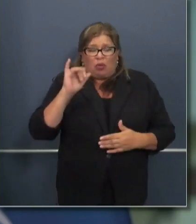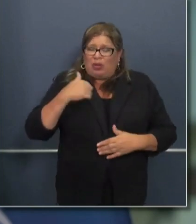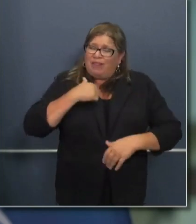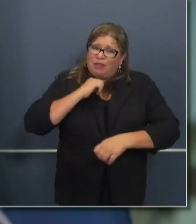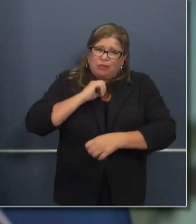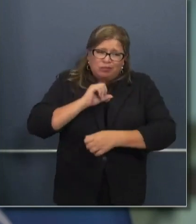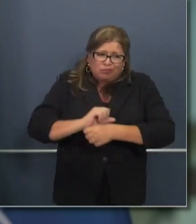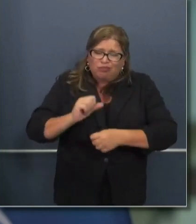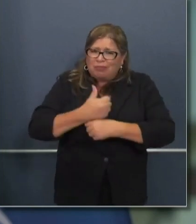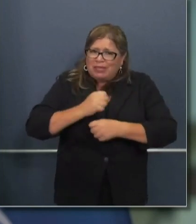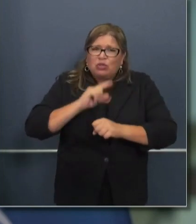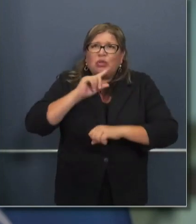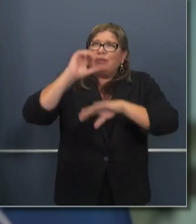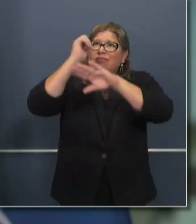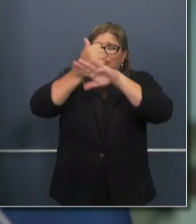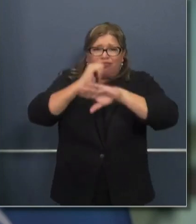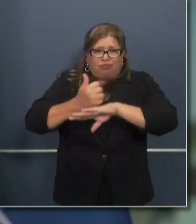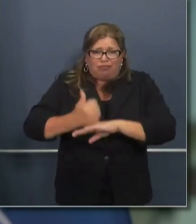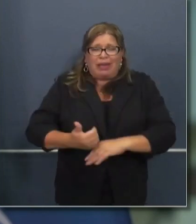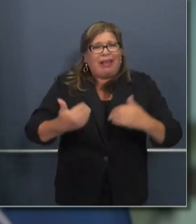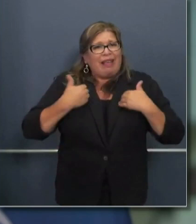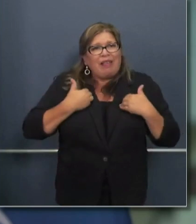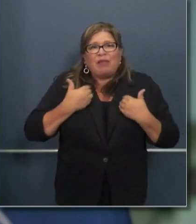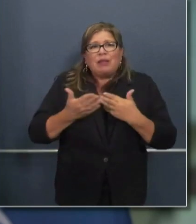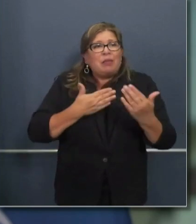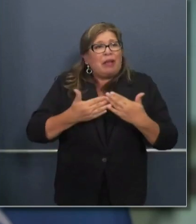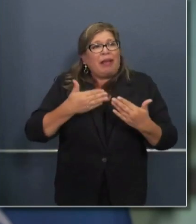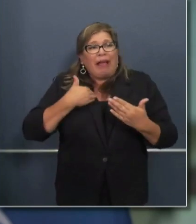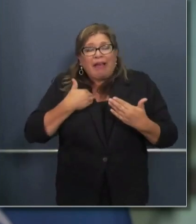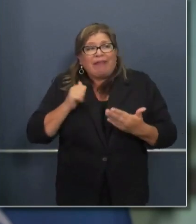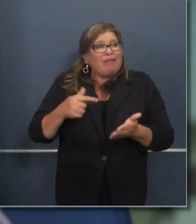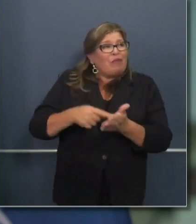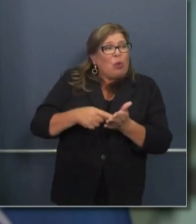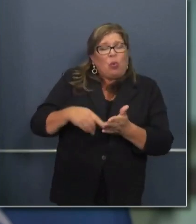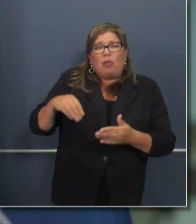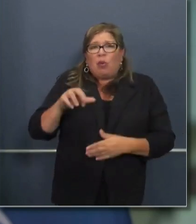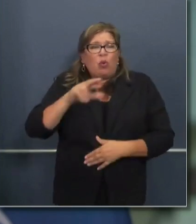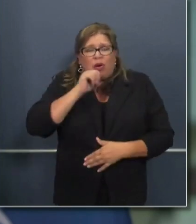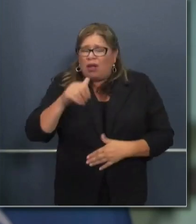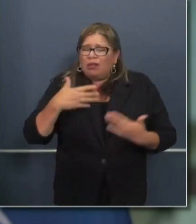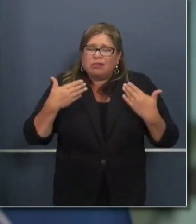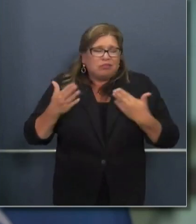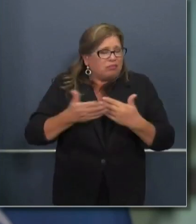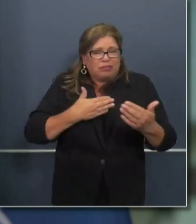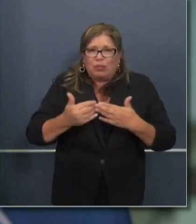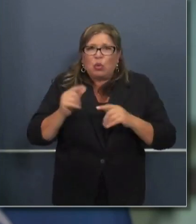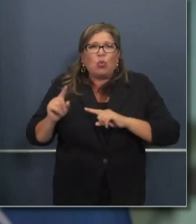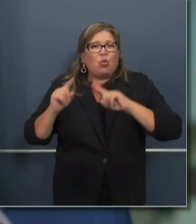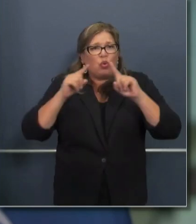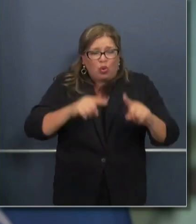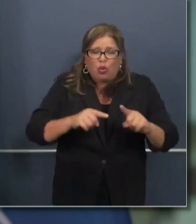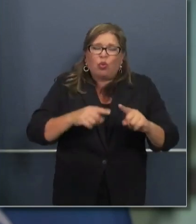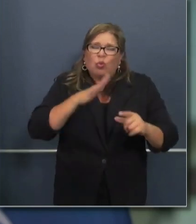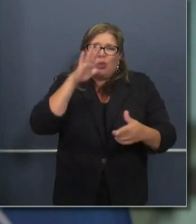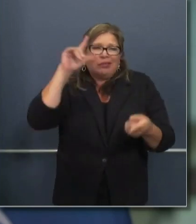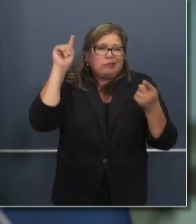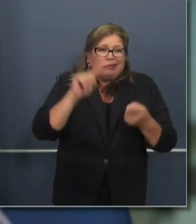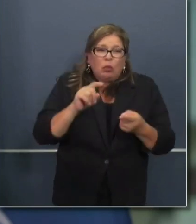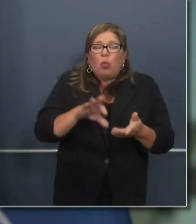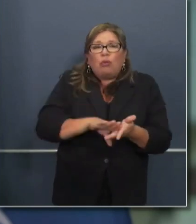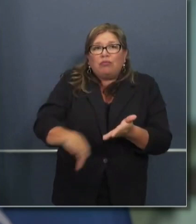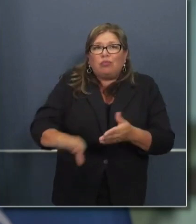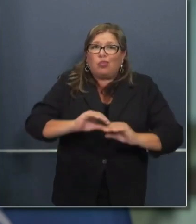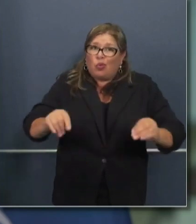hard to provide for people regardless of their means. So look, bottom line is, as we